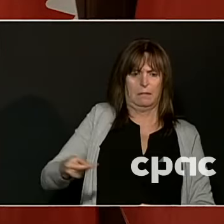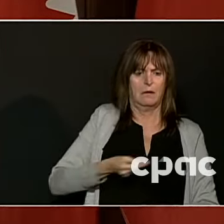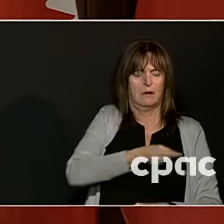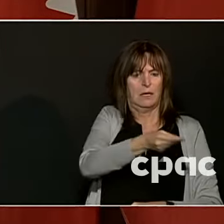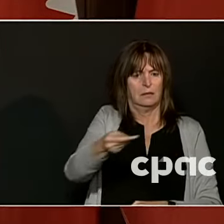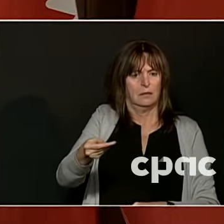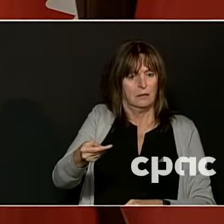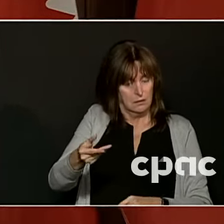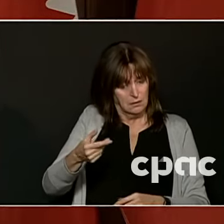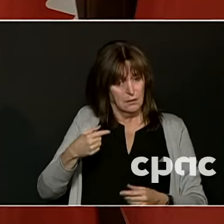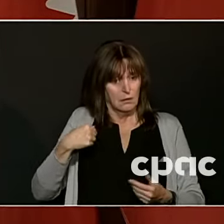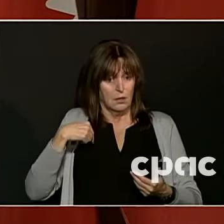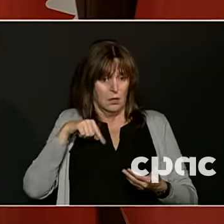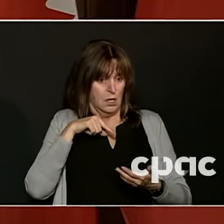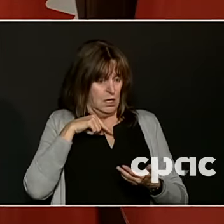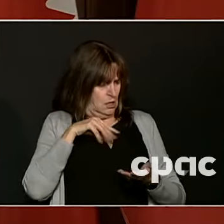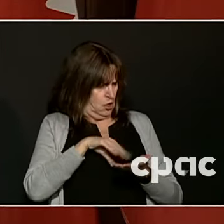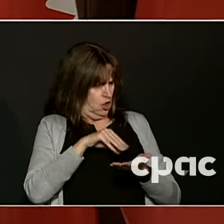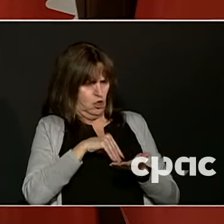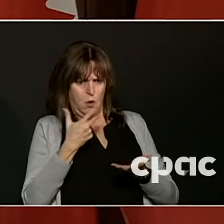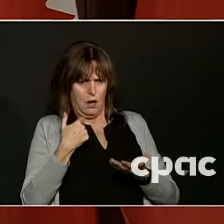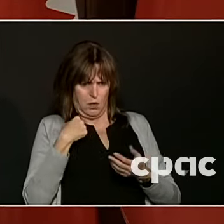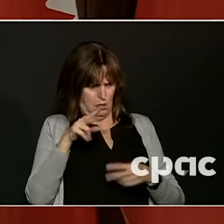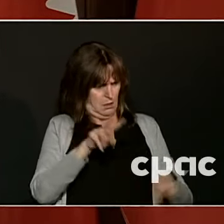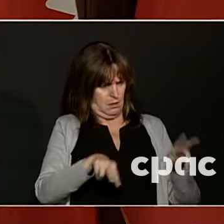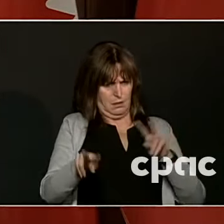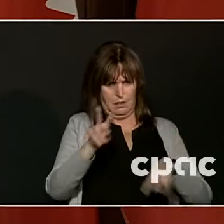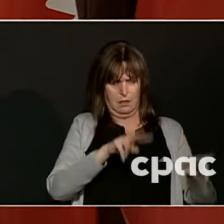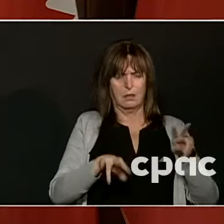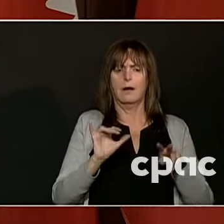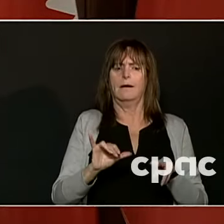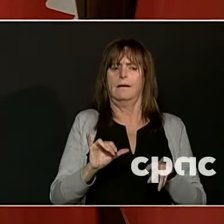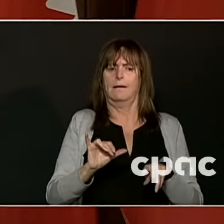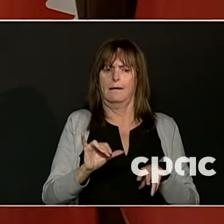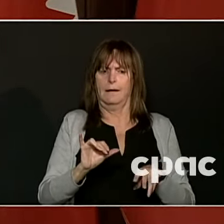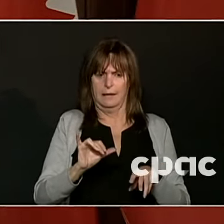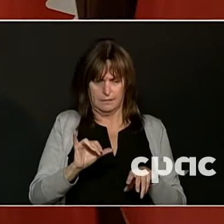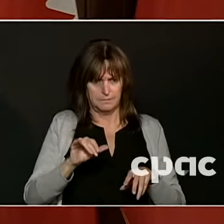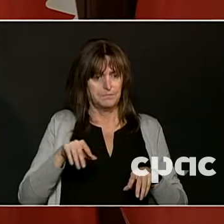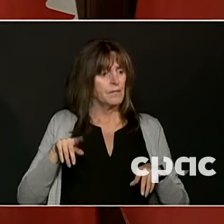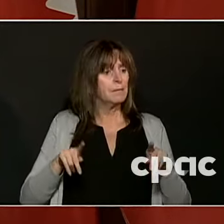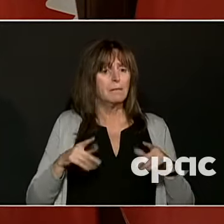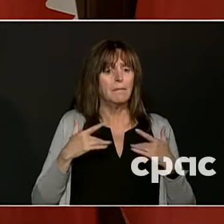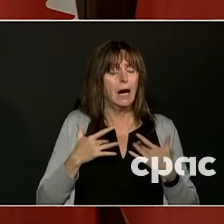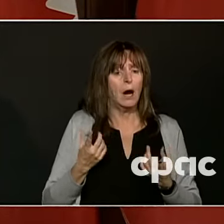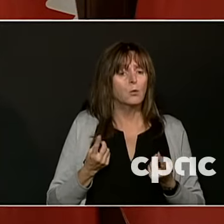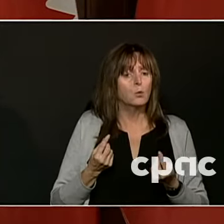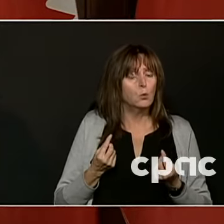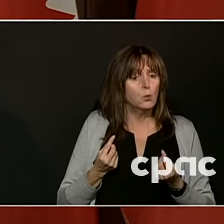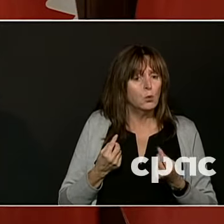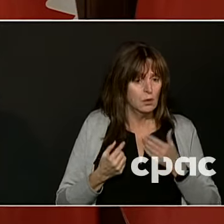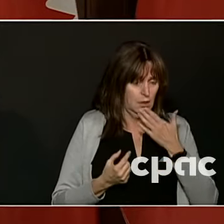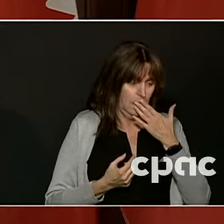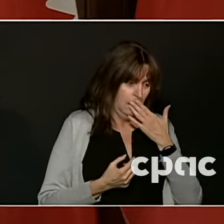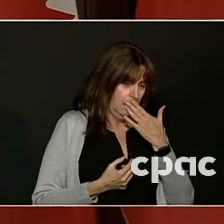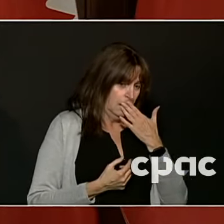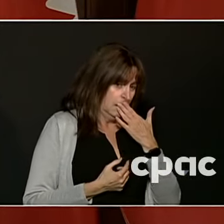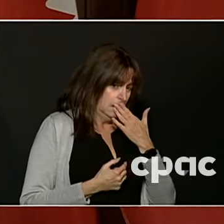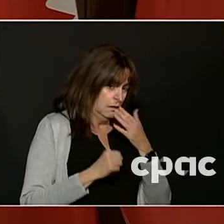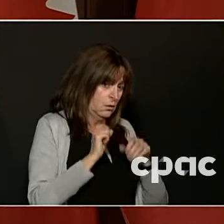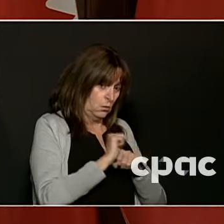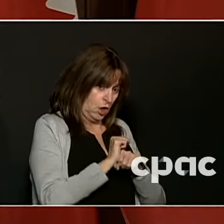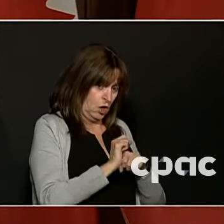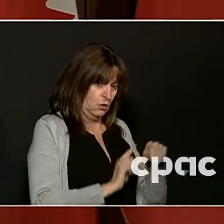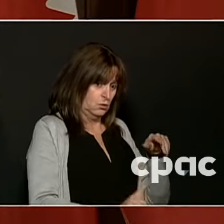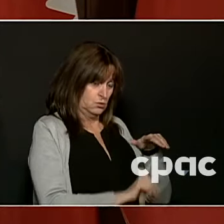and from observations from the public health units are people come to work with symptoms. The screening at work may have not been followed